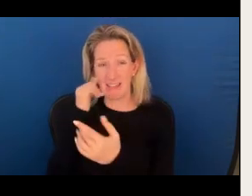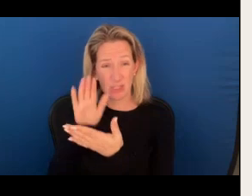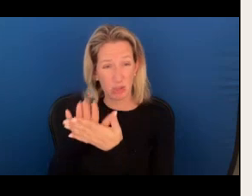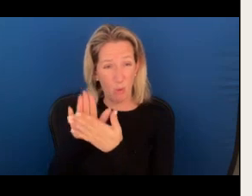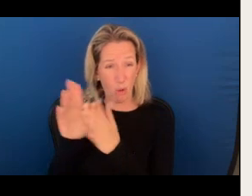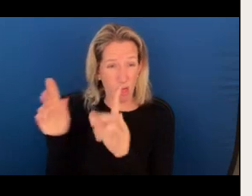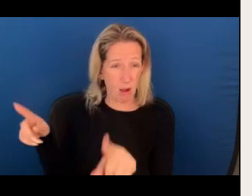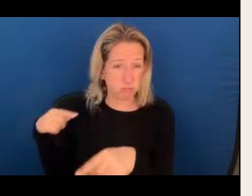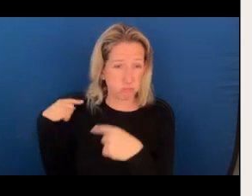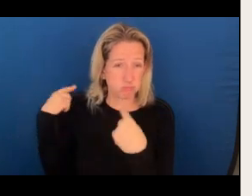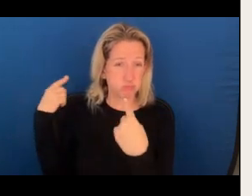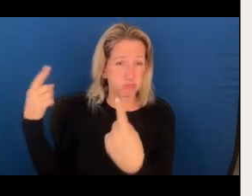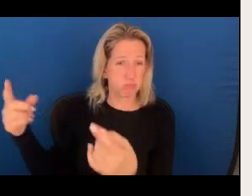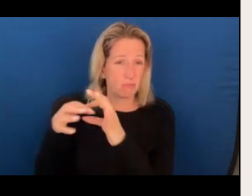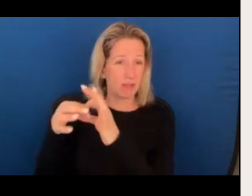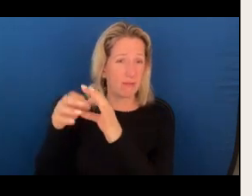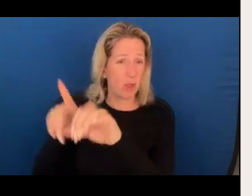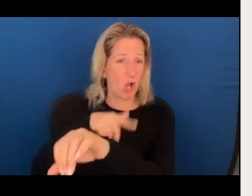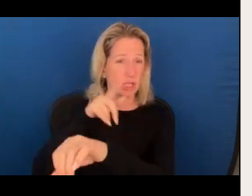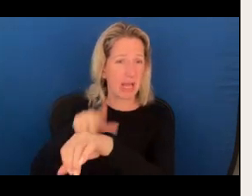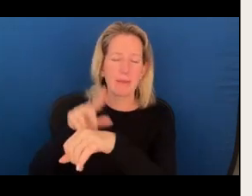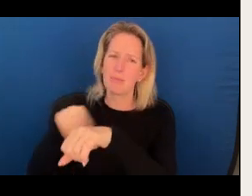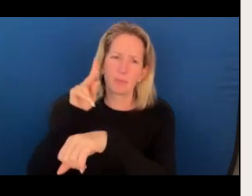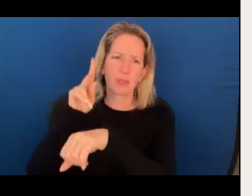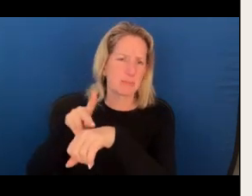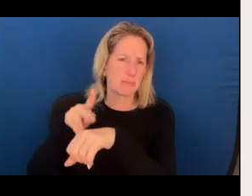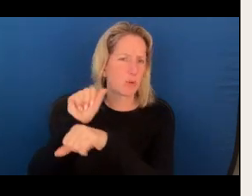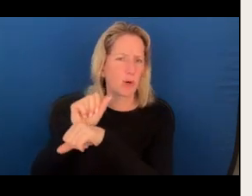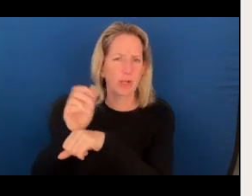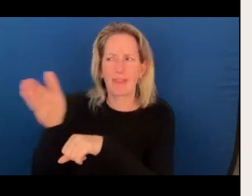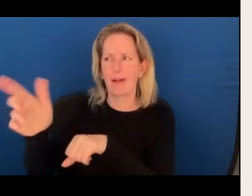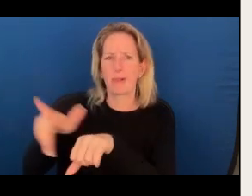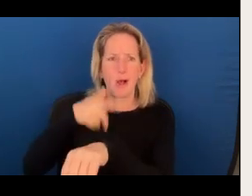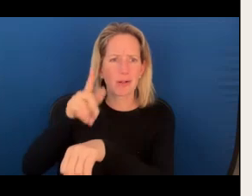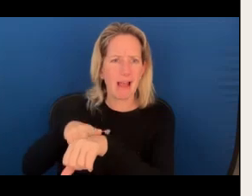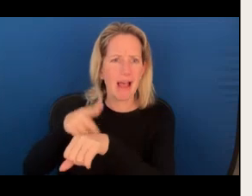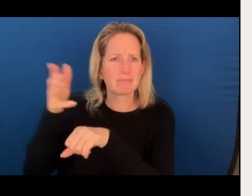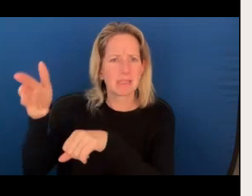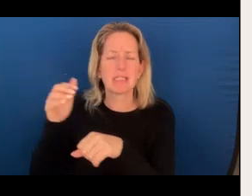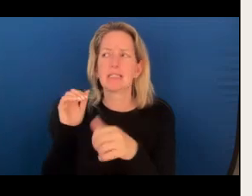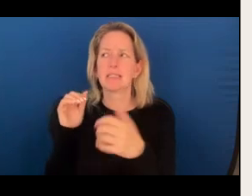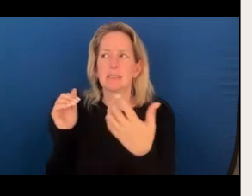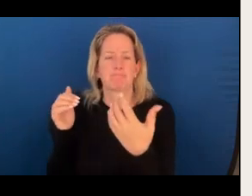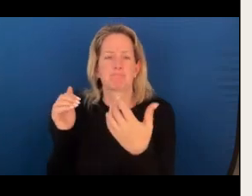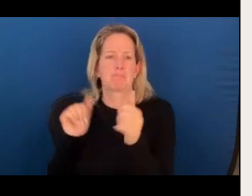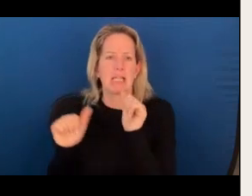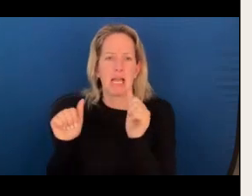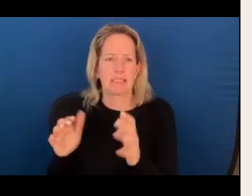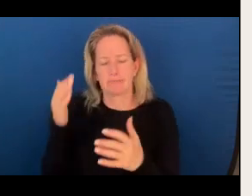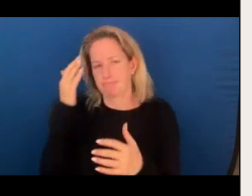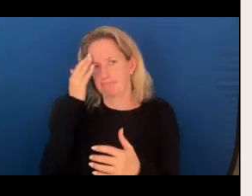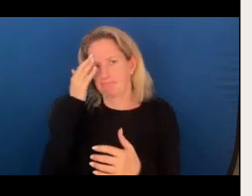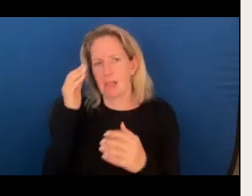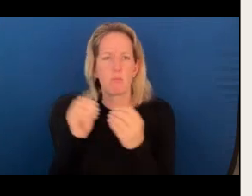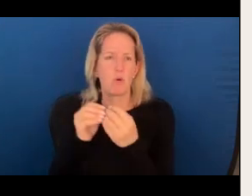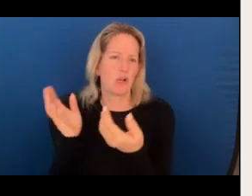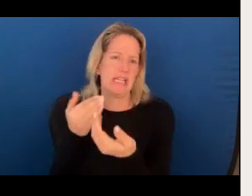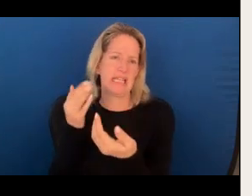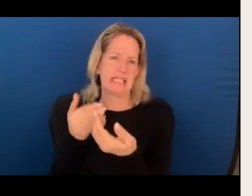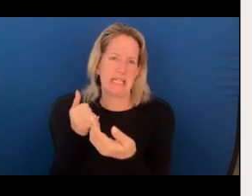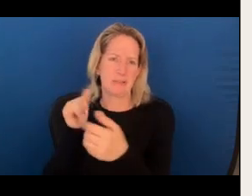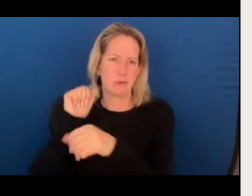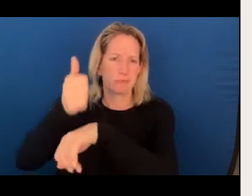for years, you know, the principal has usually been there a long time, the scientists, whatever, and so it's made it a lot easier to